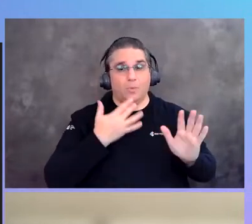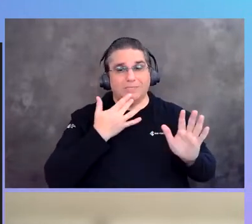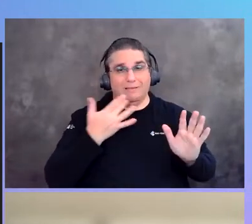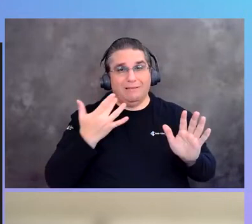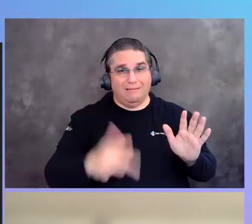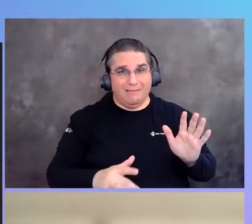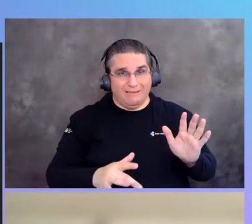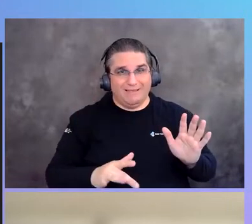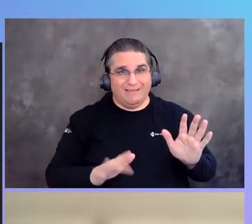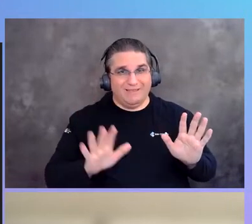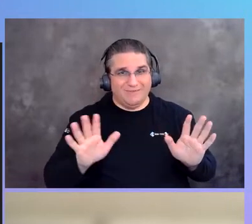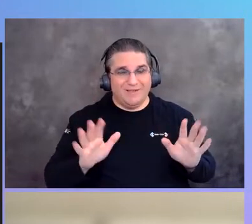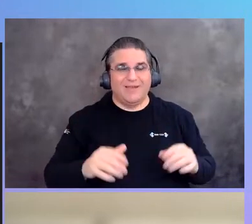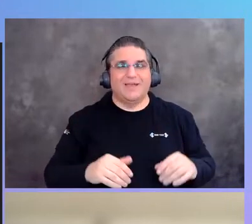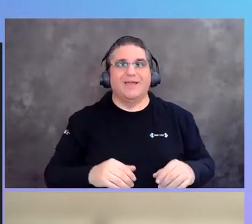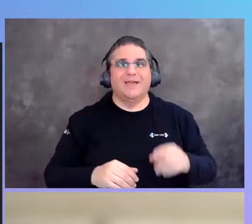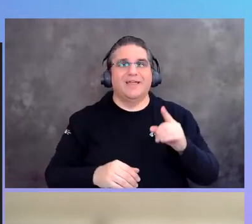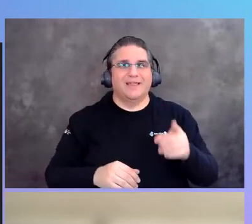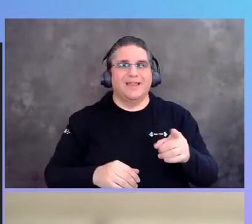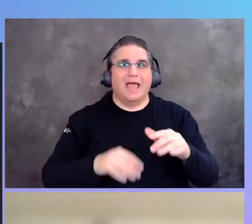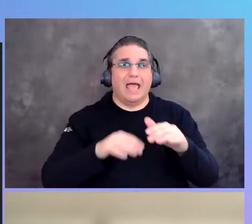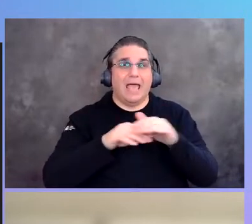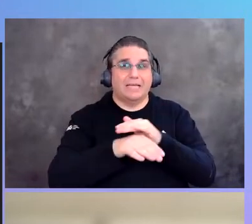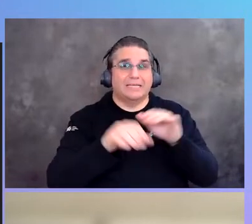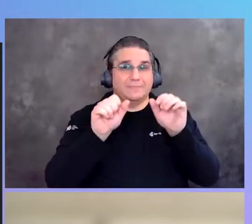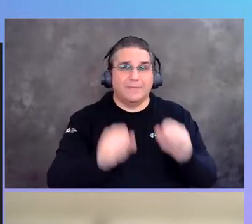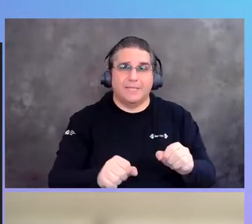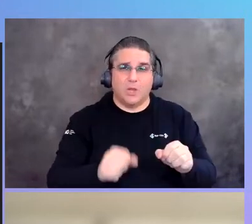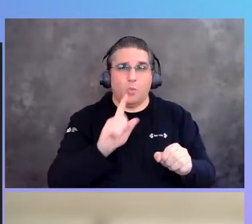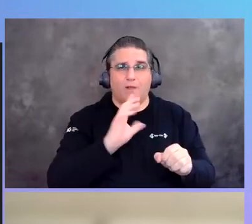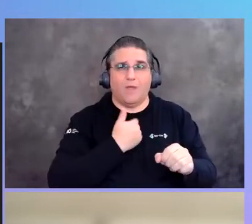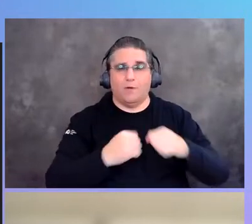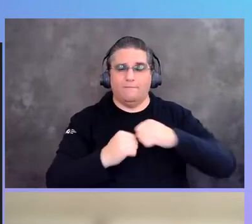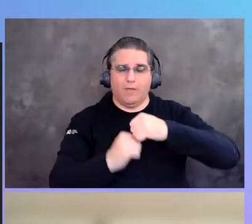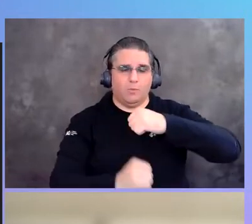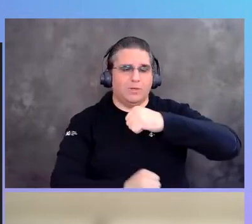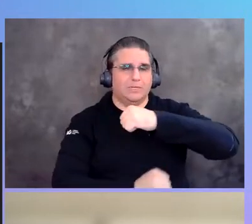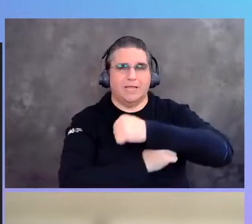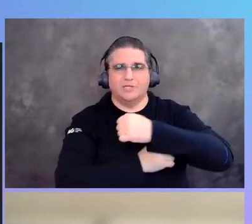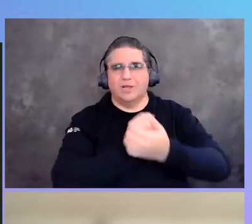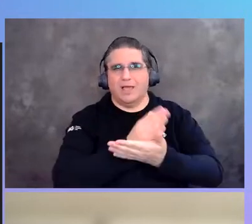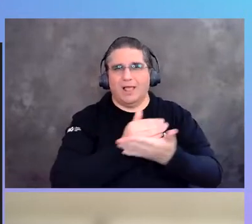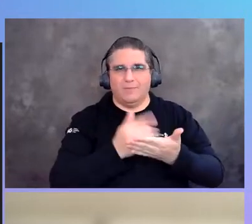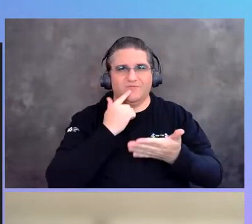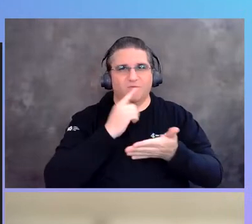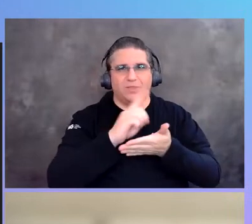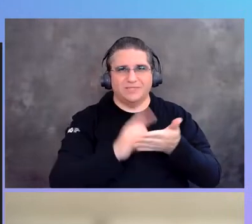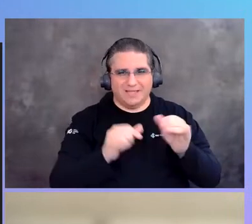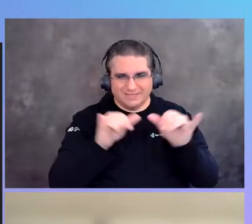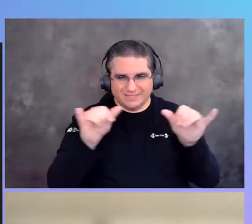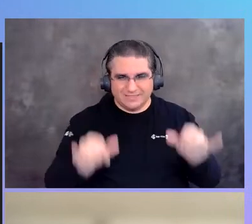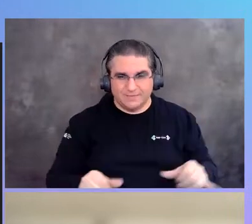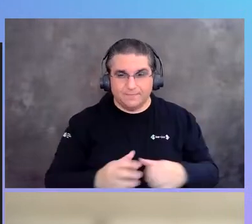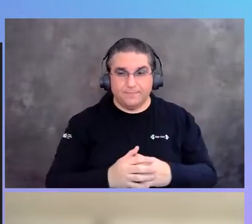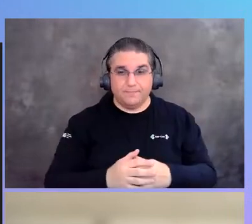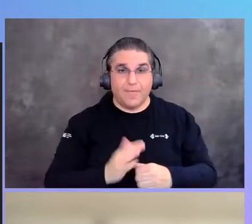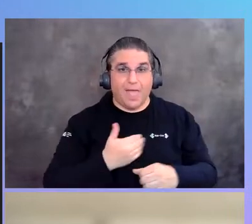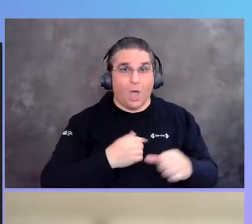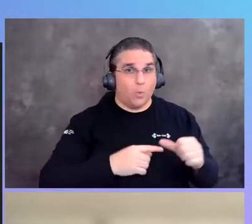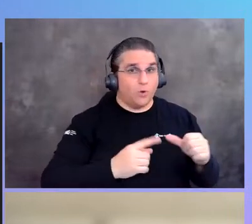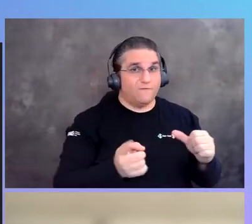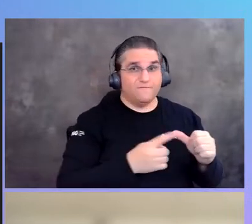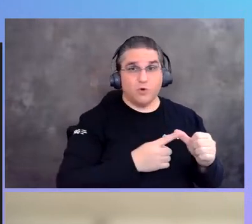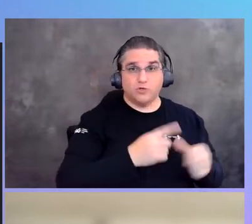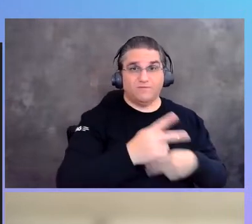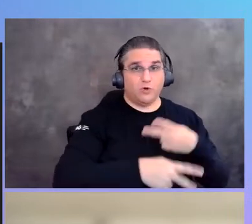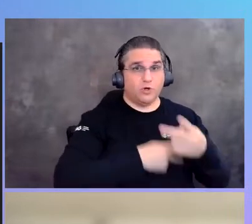found accessibility was a foundational element of that design system. I remember the first version we did, and I made